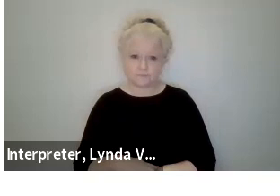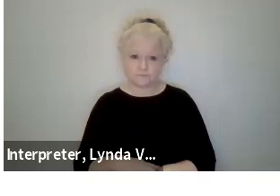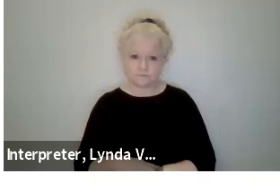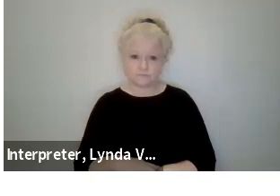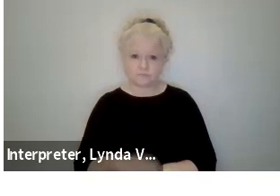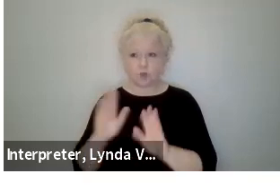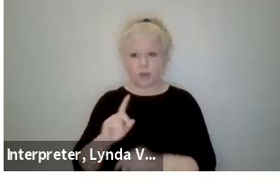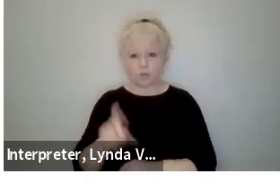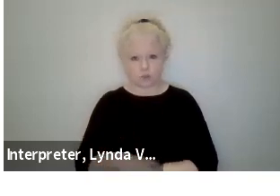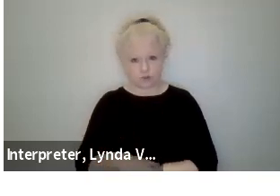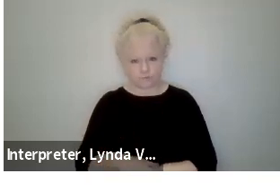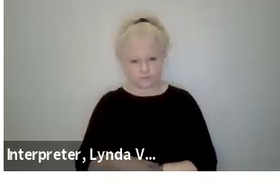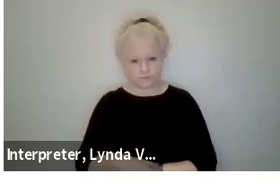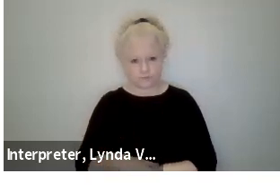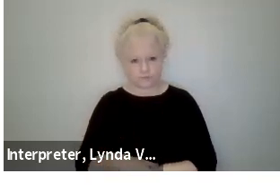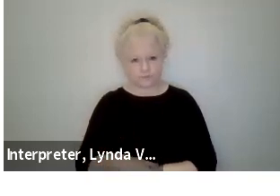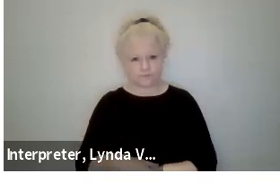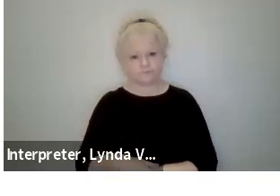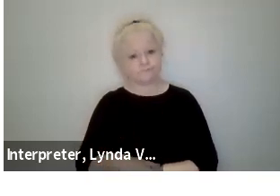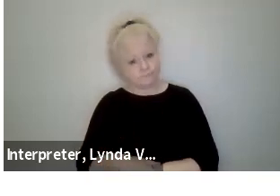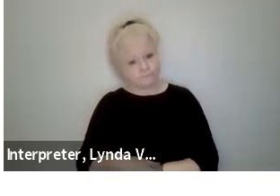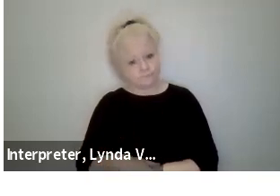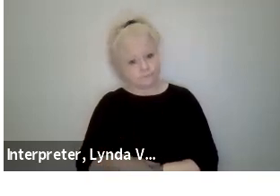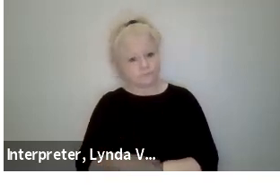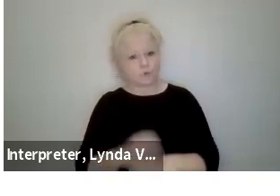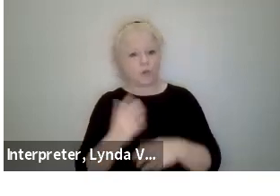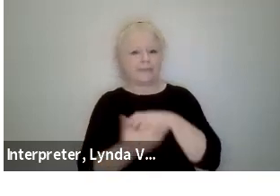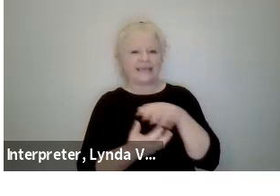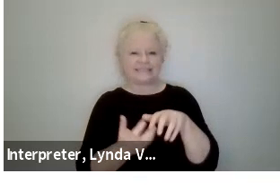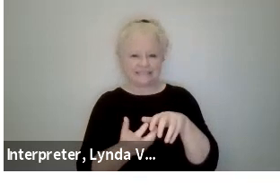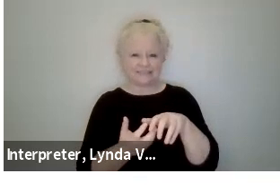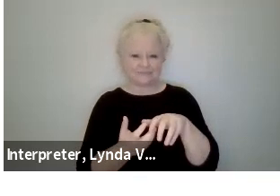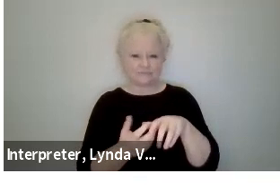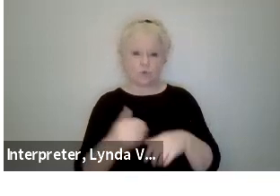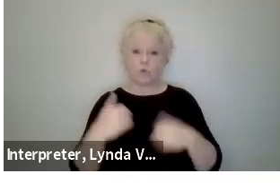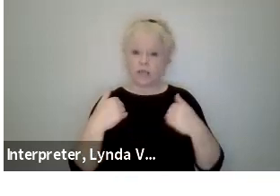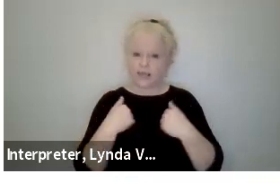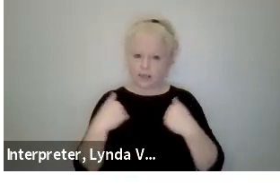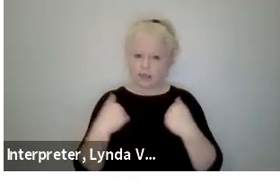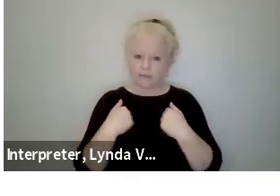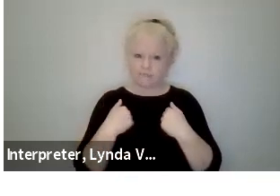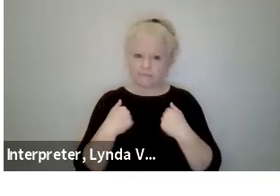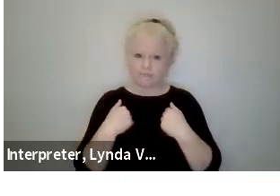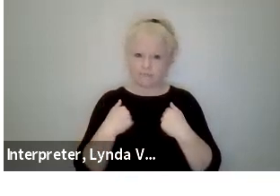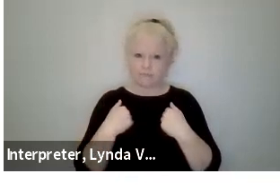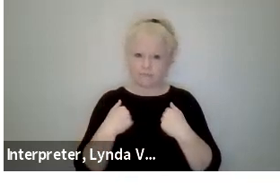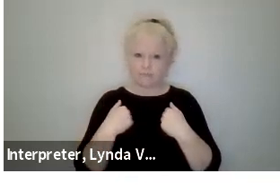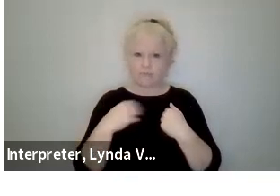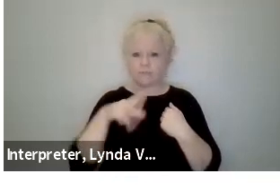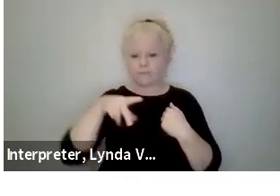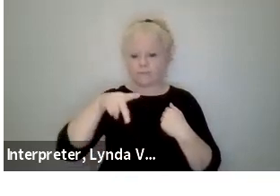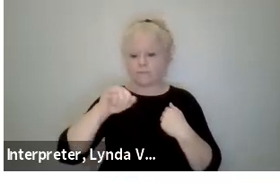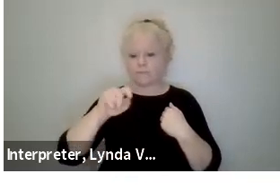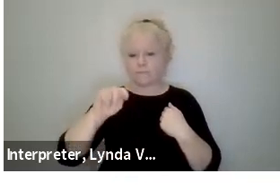Great question. So it's a mixture. We've got, of course, Pitney Bowes has over